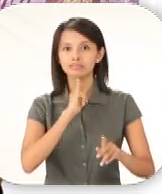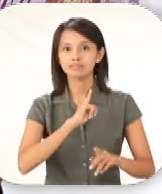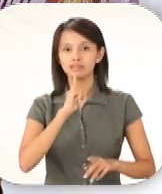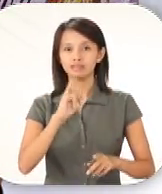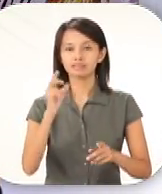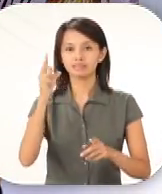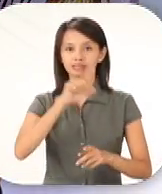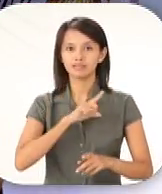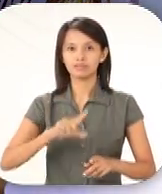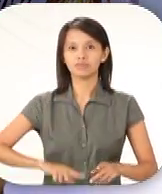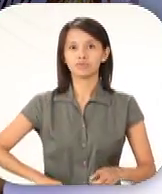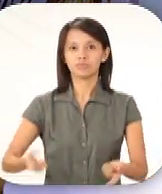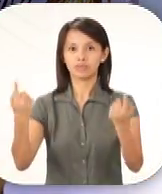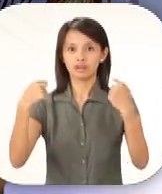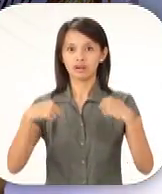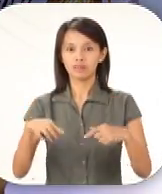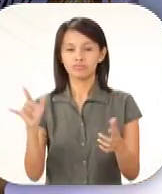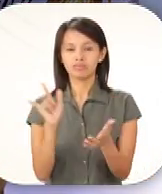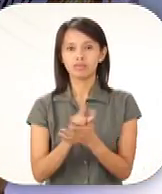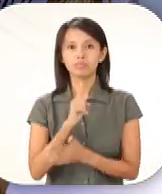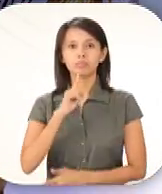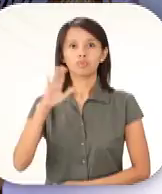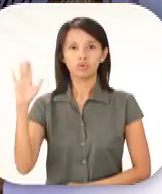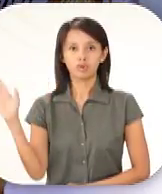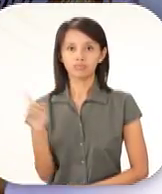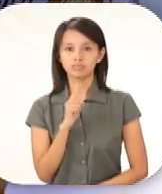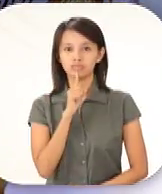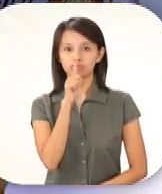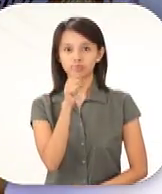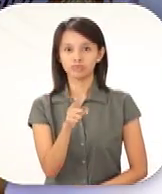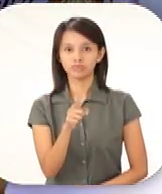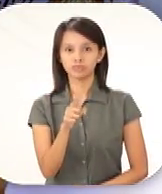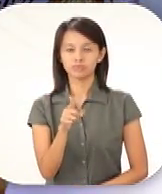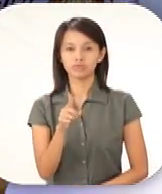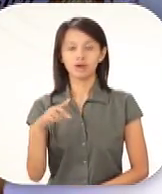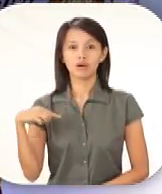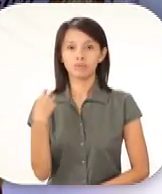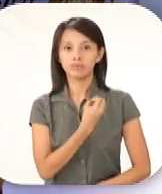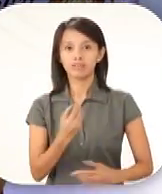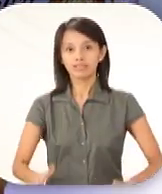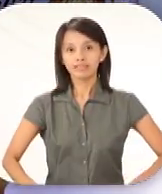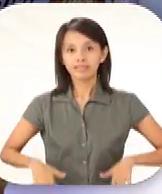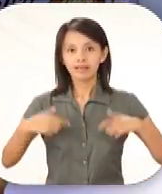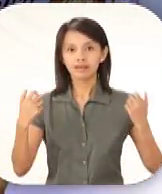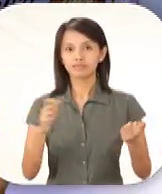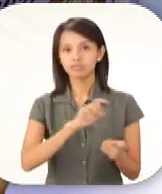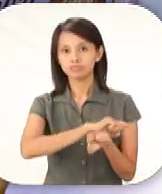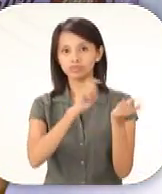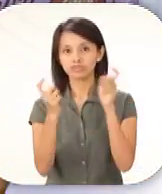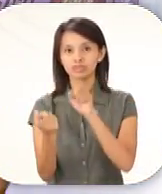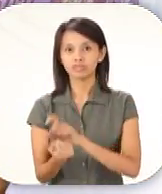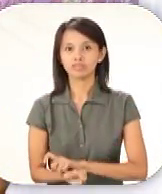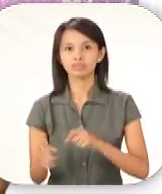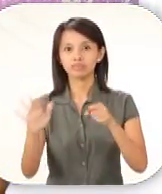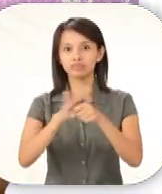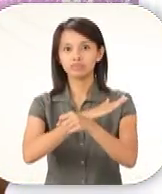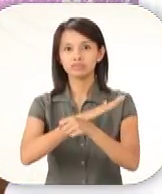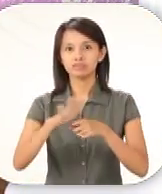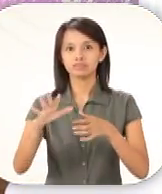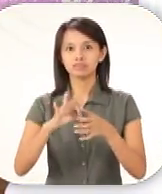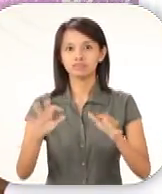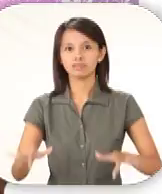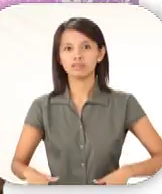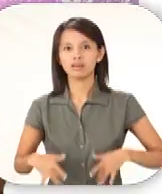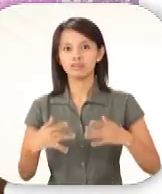people Israel, the Lord will come, and that promise is true, and our life will be changed. There will